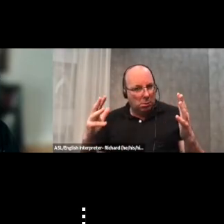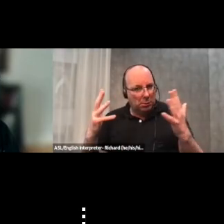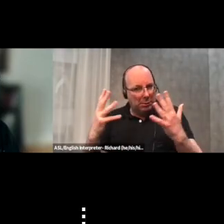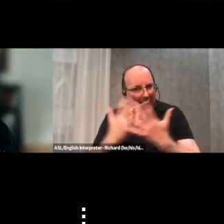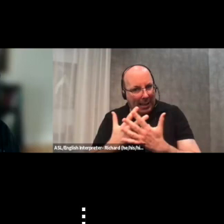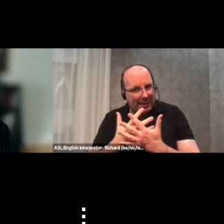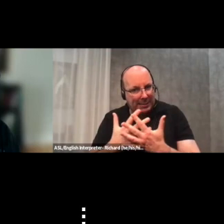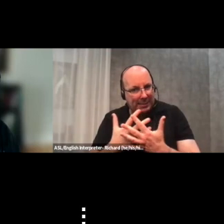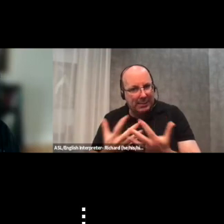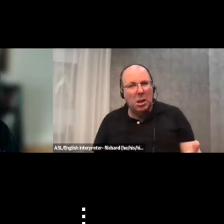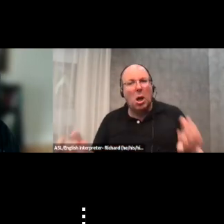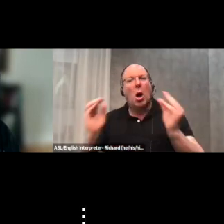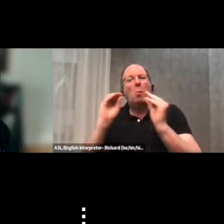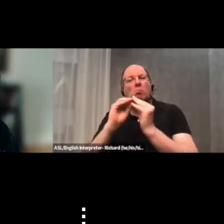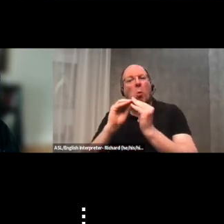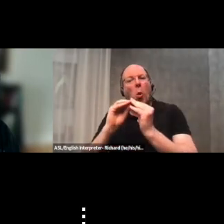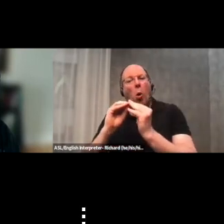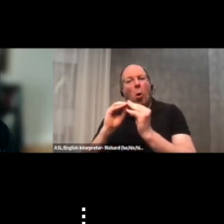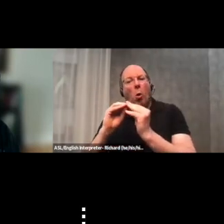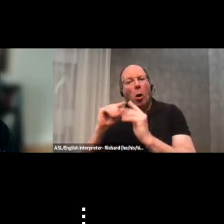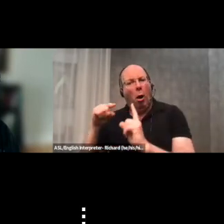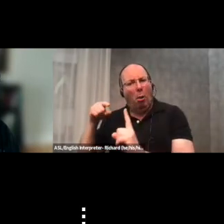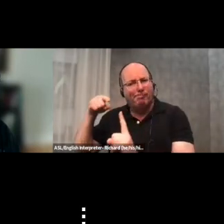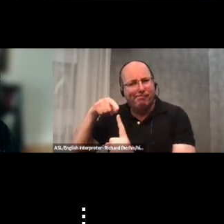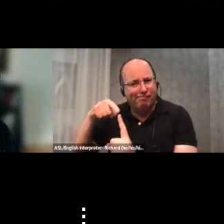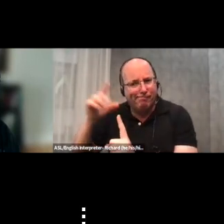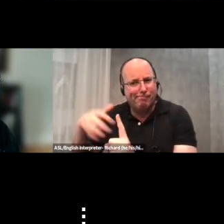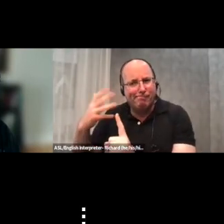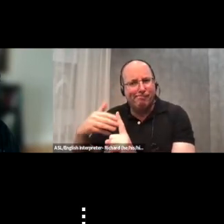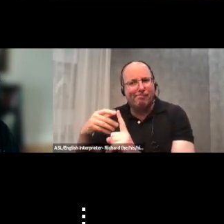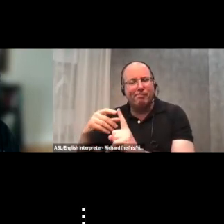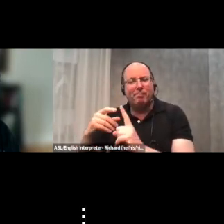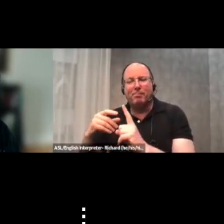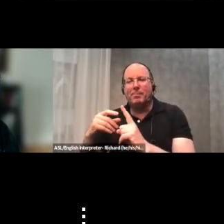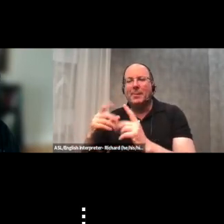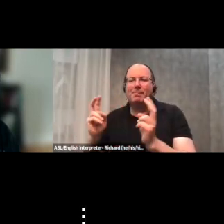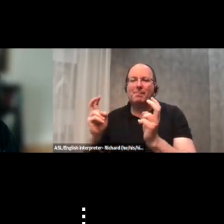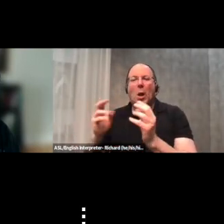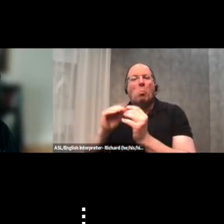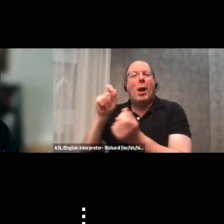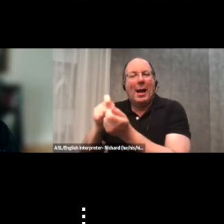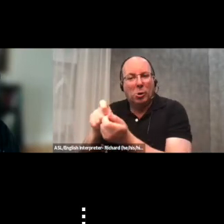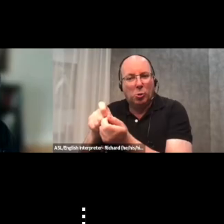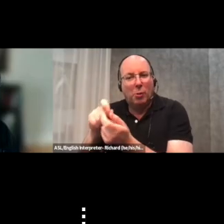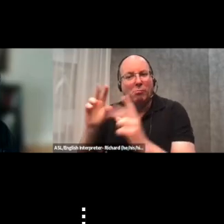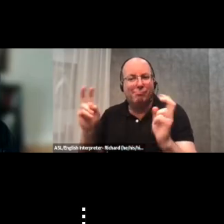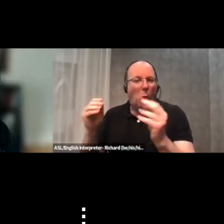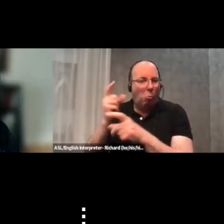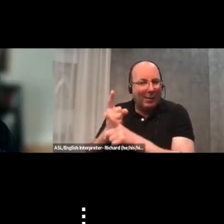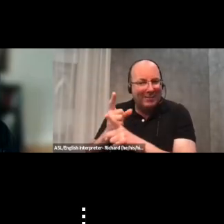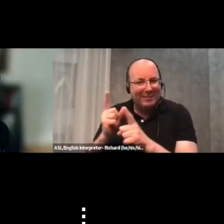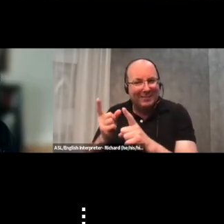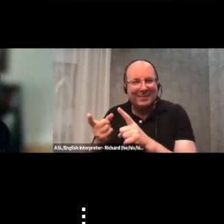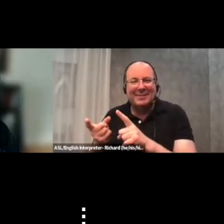it's more effective, or has a higher, it's like right more of the time. So just mentioning